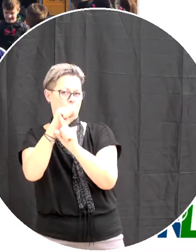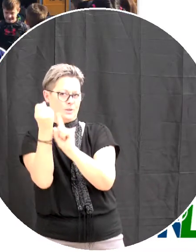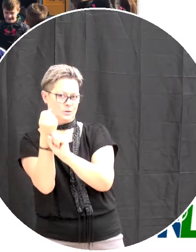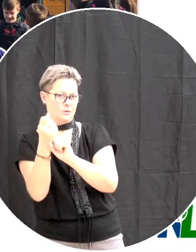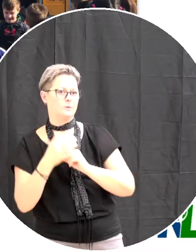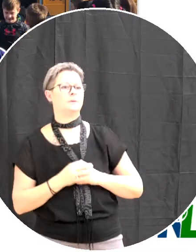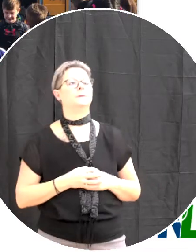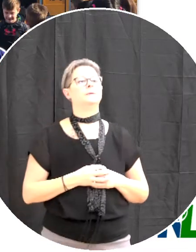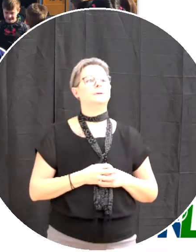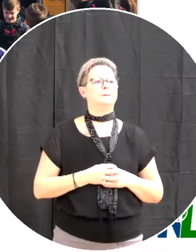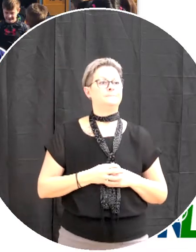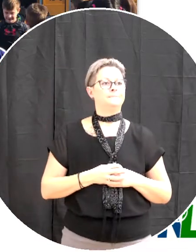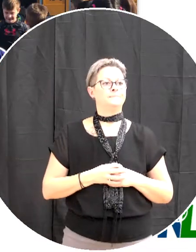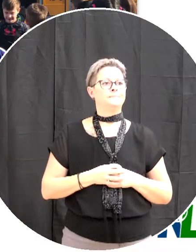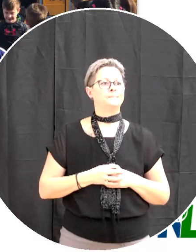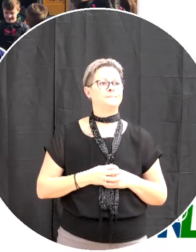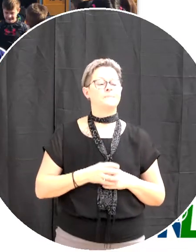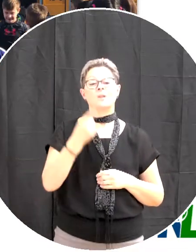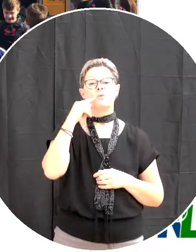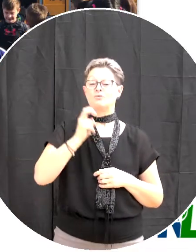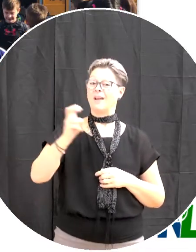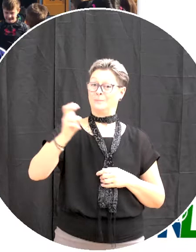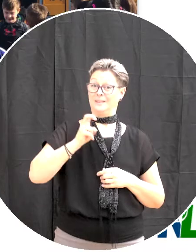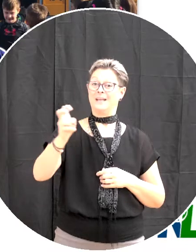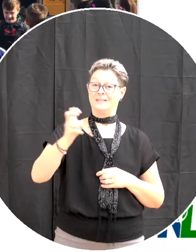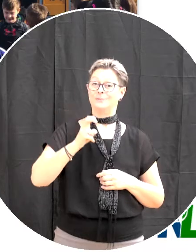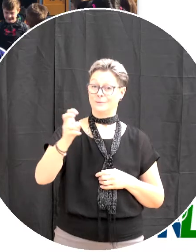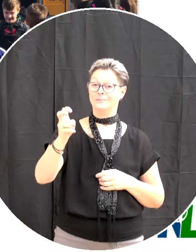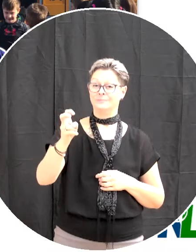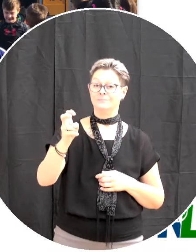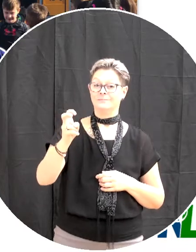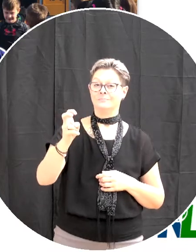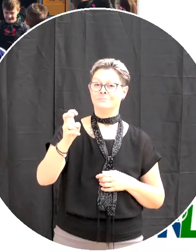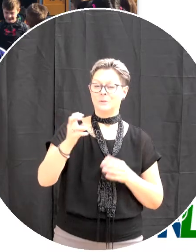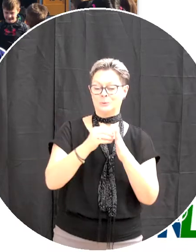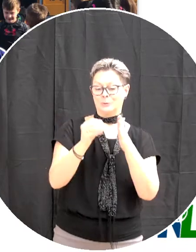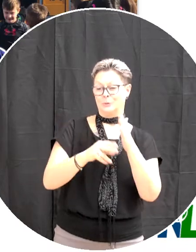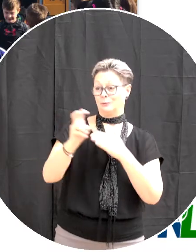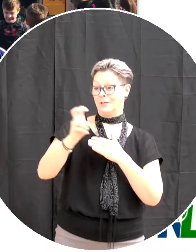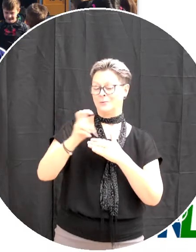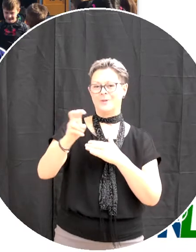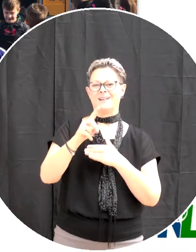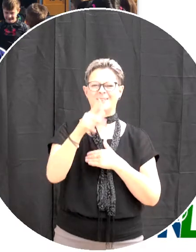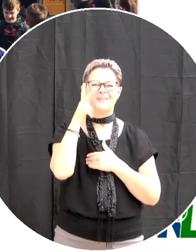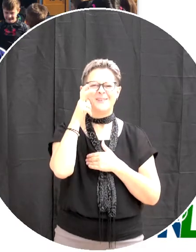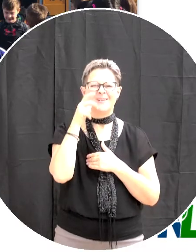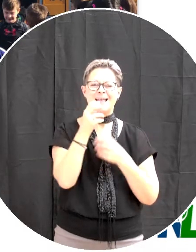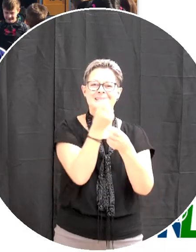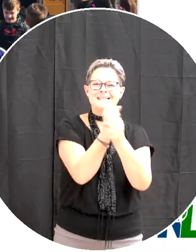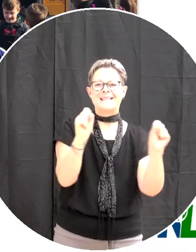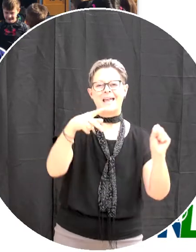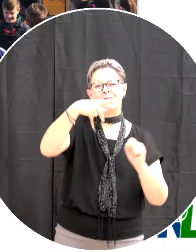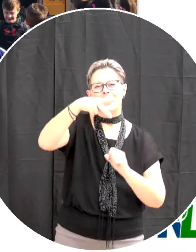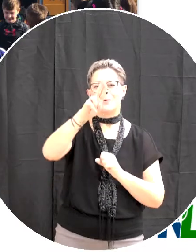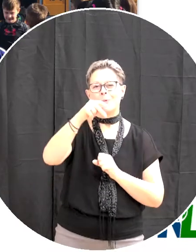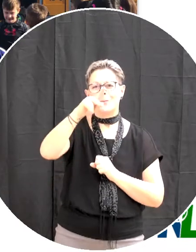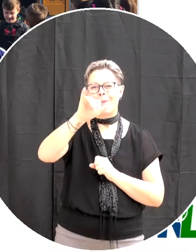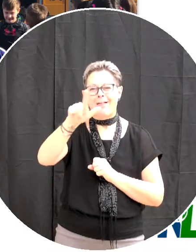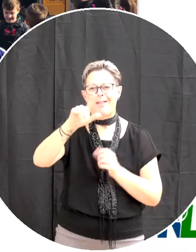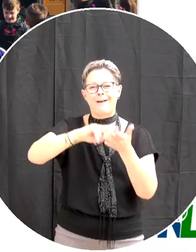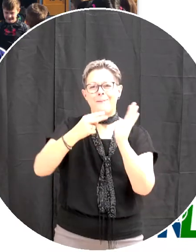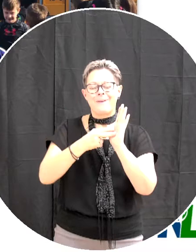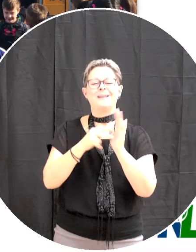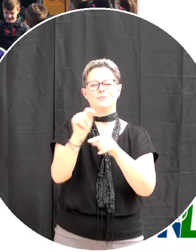In the area of transportation, student transportation, you've heard of Safe Pupil before. Of course, this is training for bus